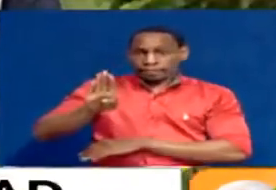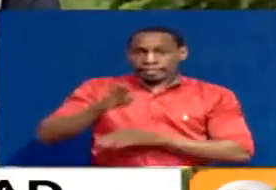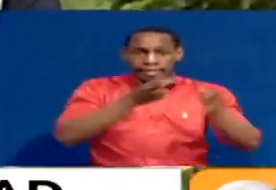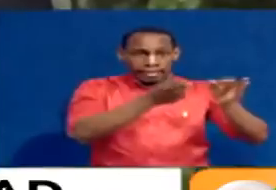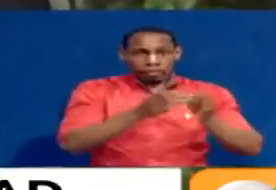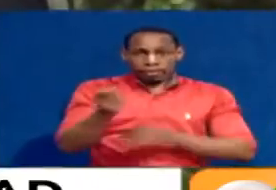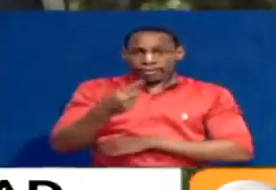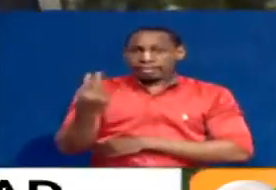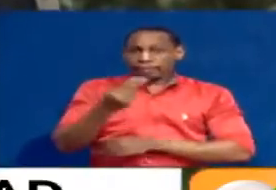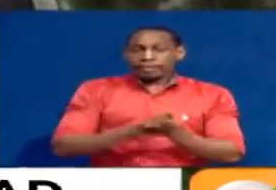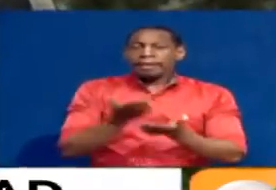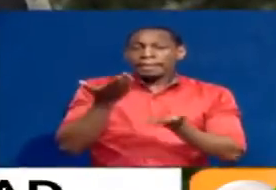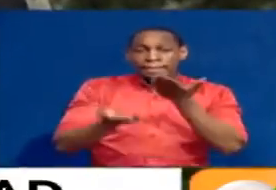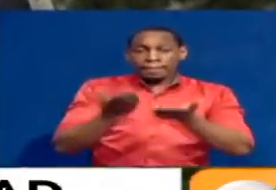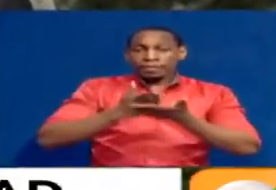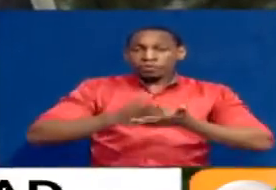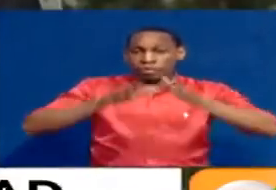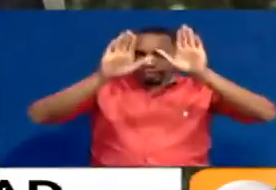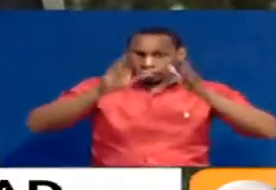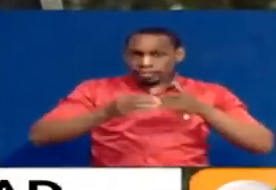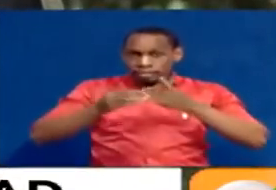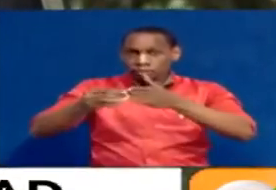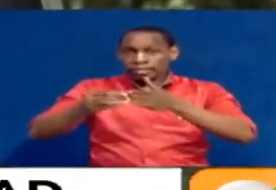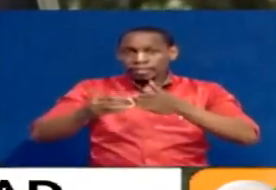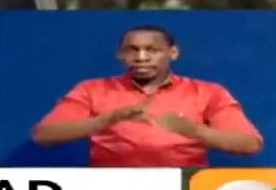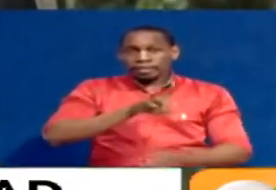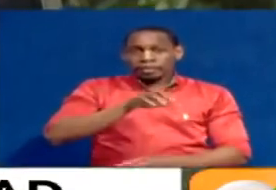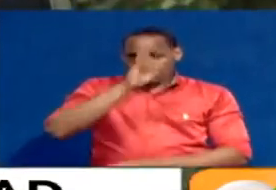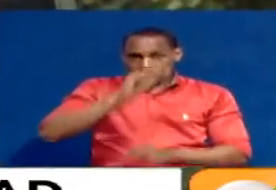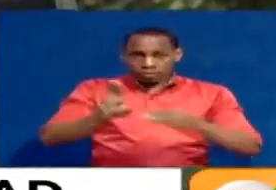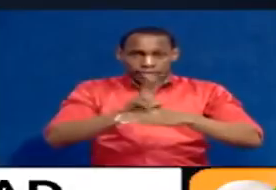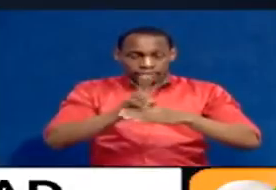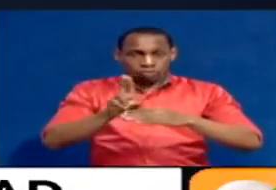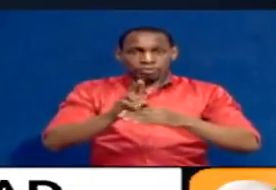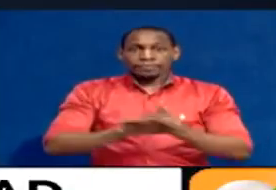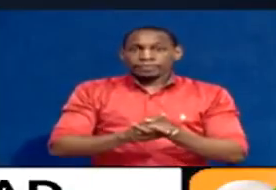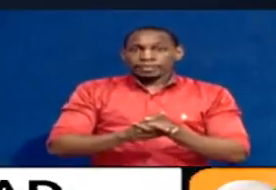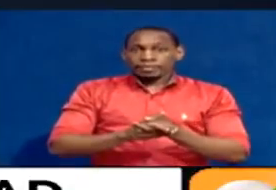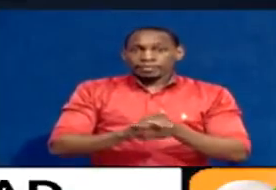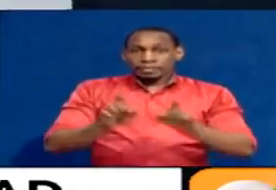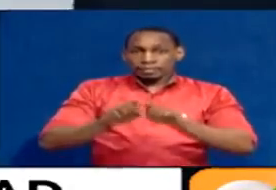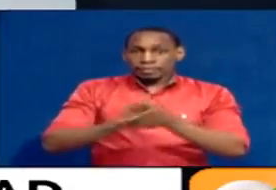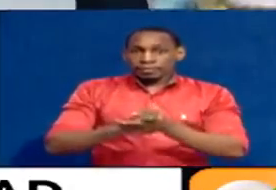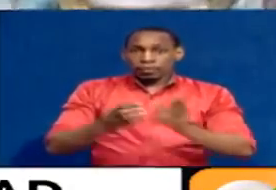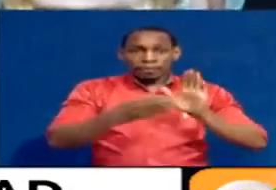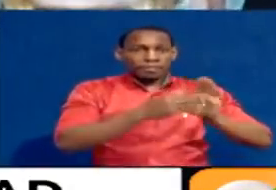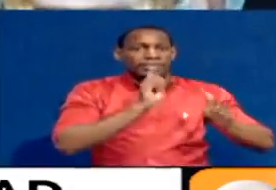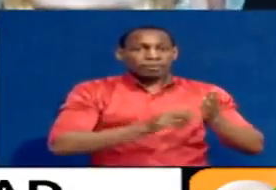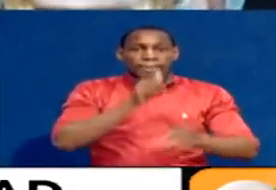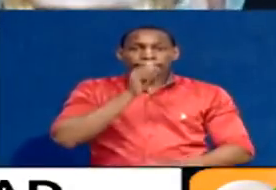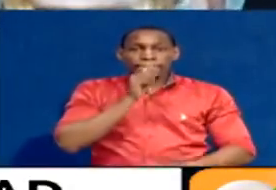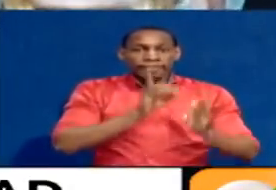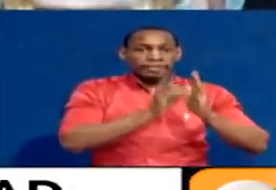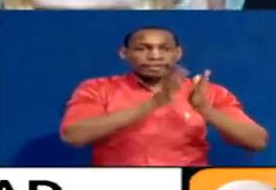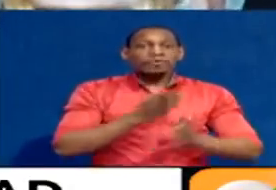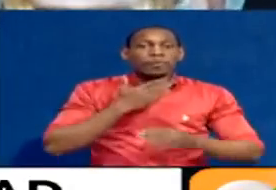page in February may just be crucial leads the detectives will pursue for leads. In the post, Stutchburry claimed a private